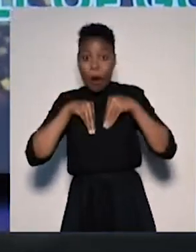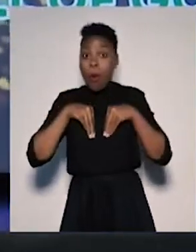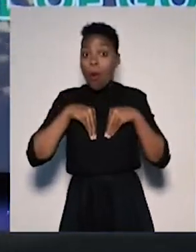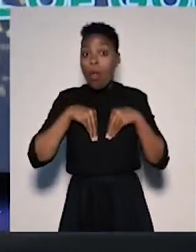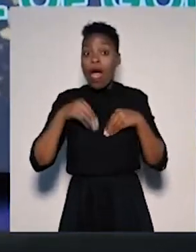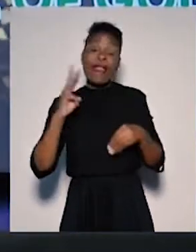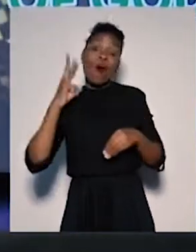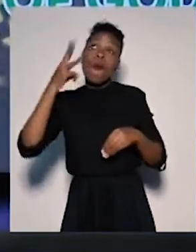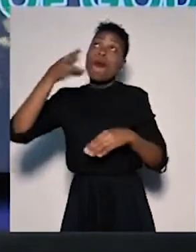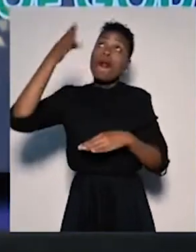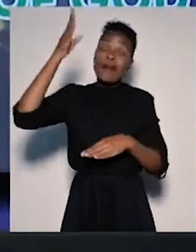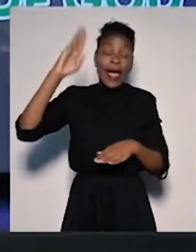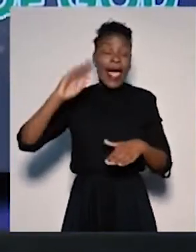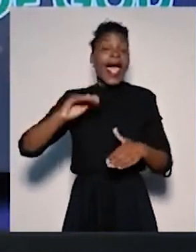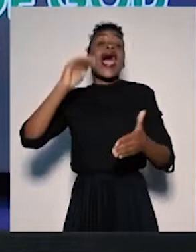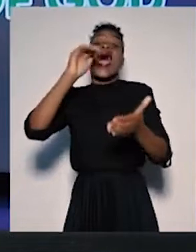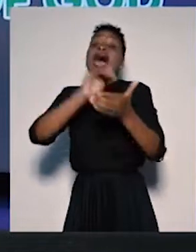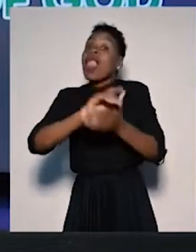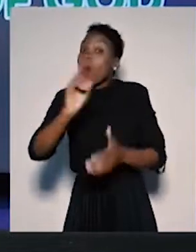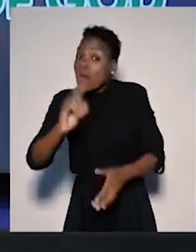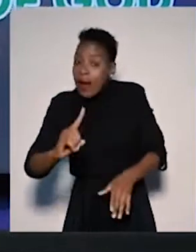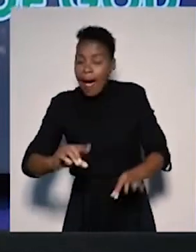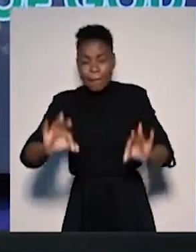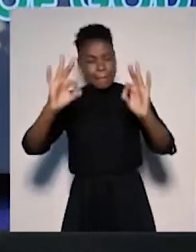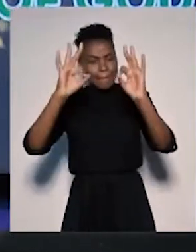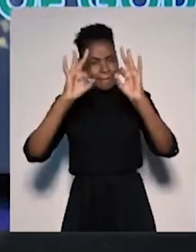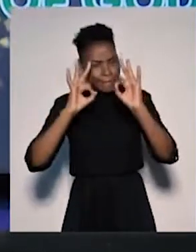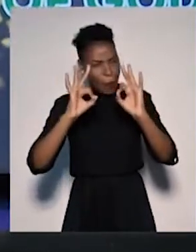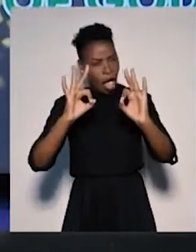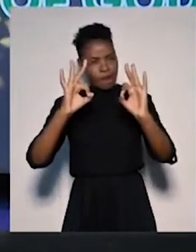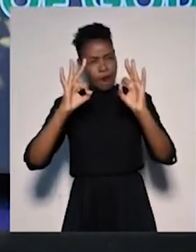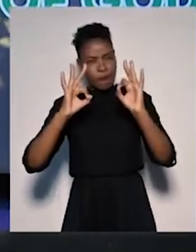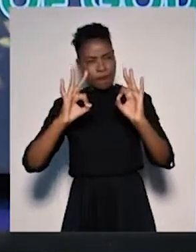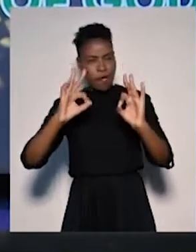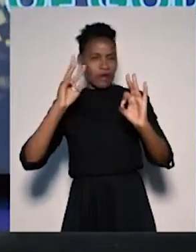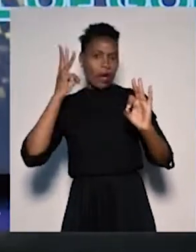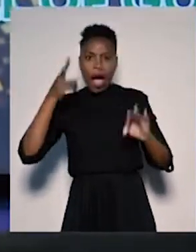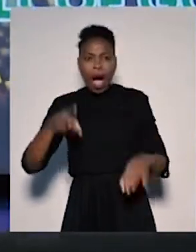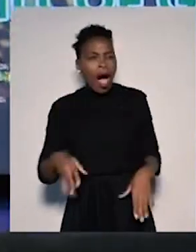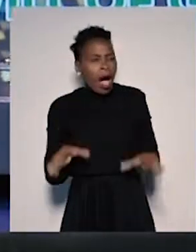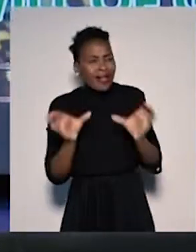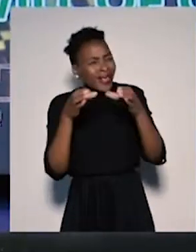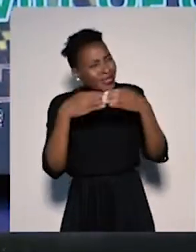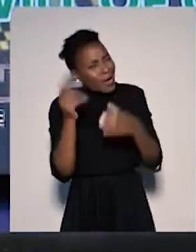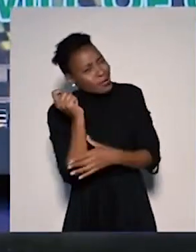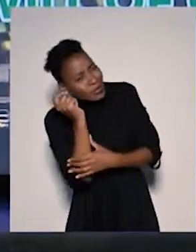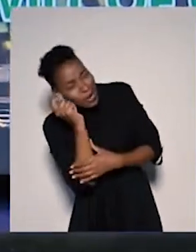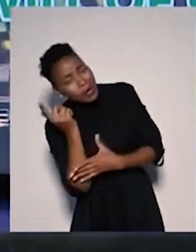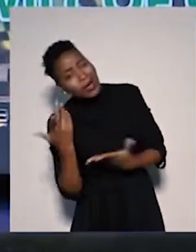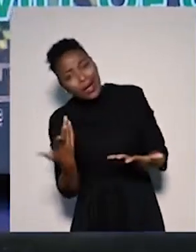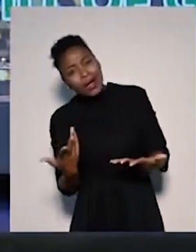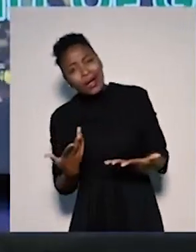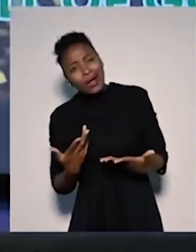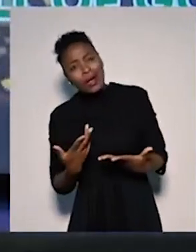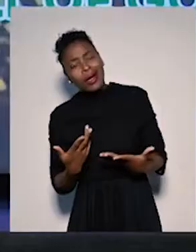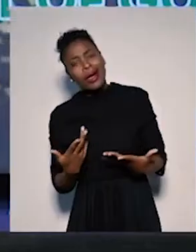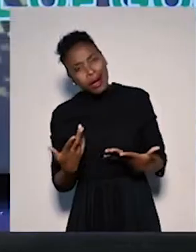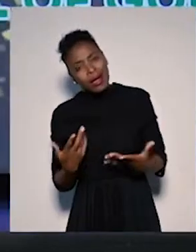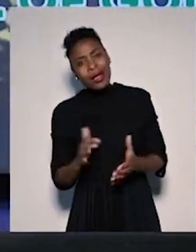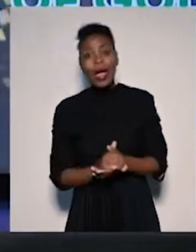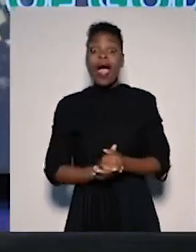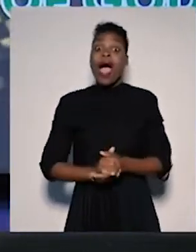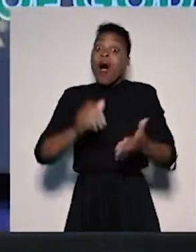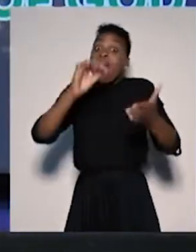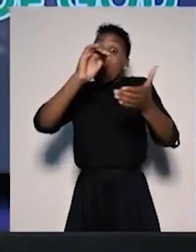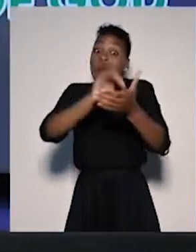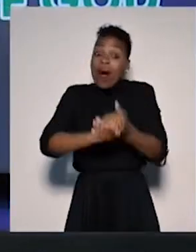acceptable will of God and the how it last little bit this morning is there on the screen. So the word